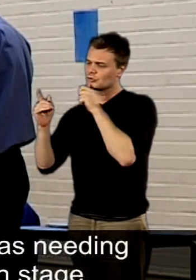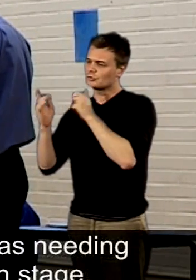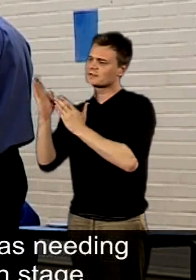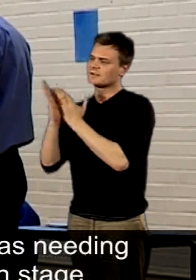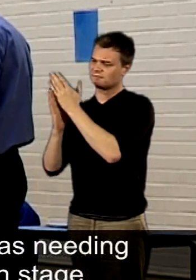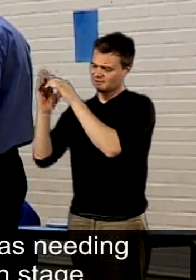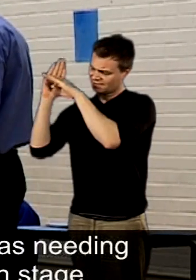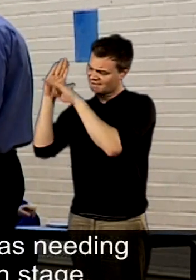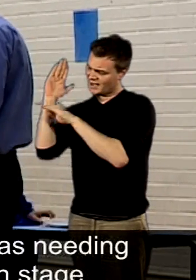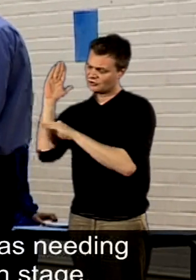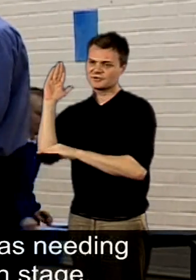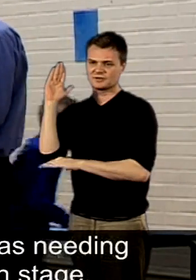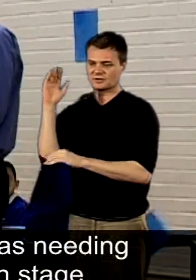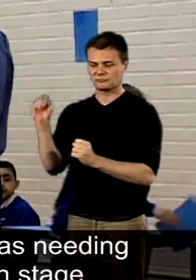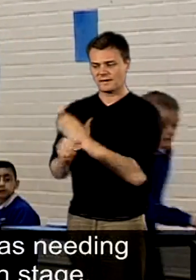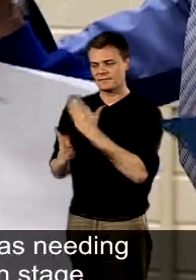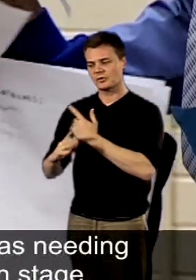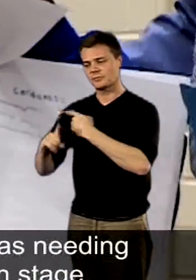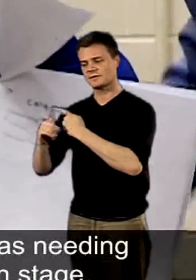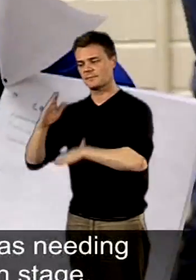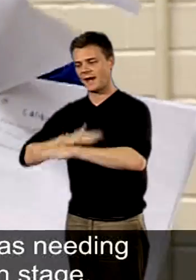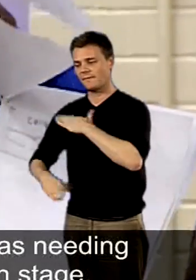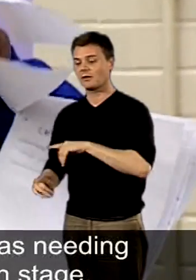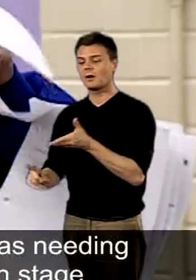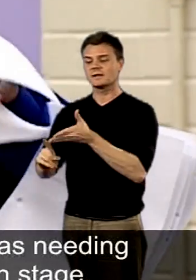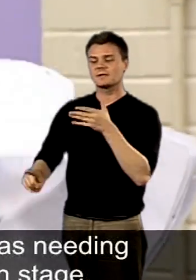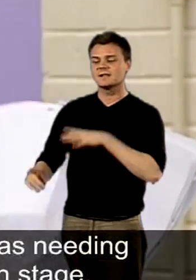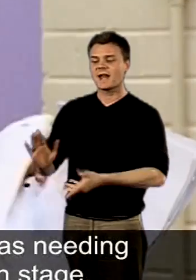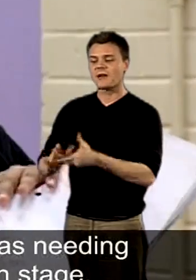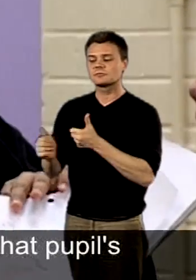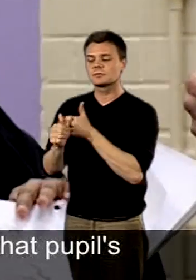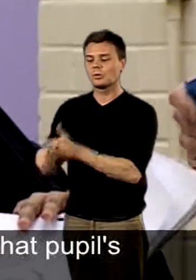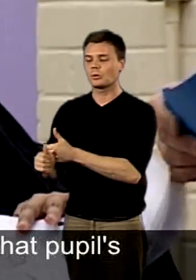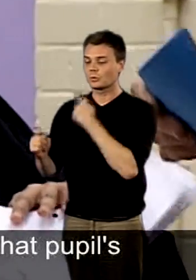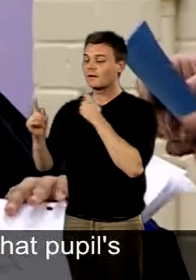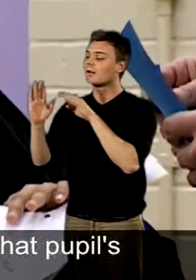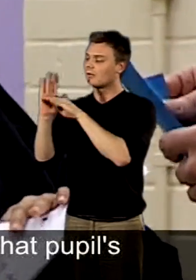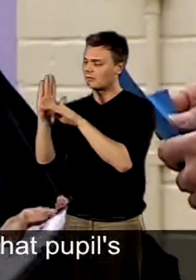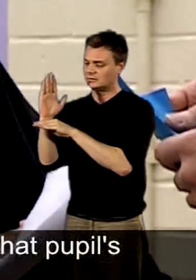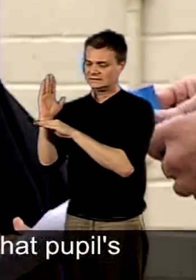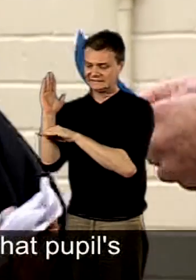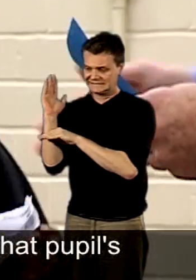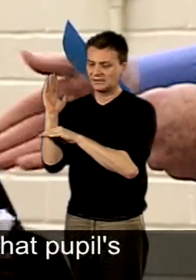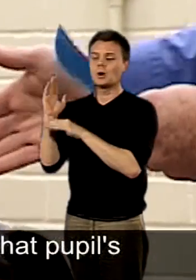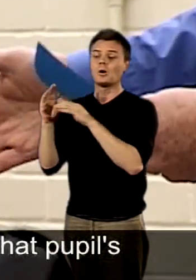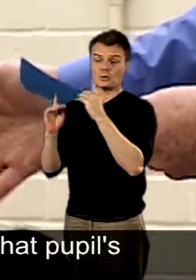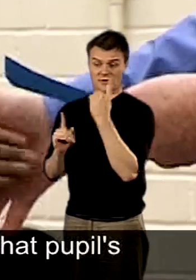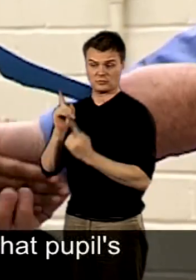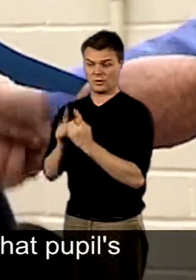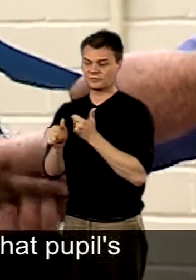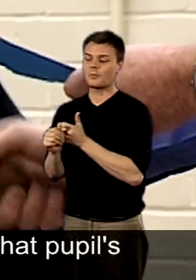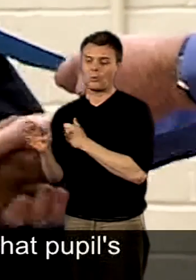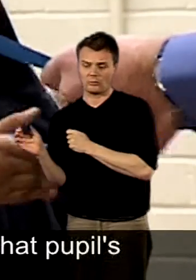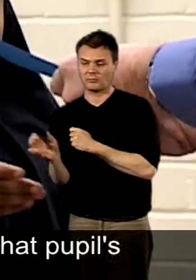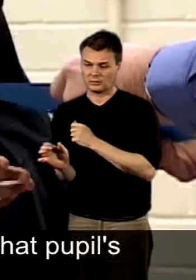positive behaviour. When a pupil identified as needing additional support reaches a certain stage, one-to-one support is provided by